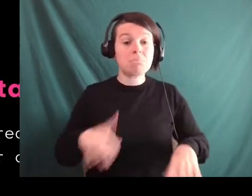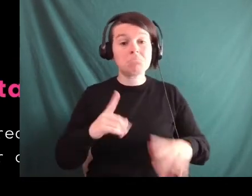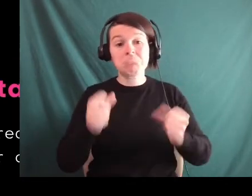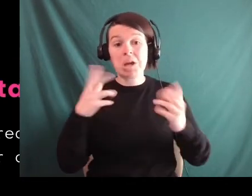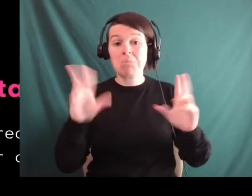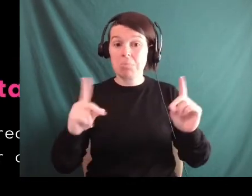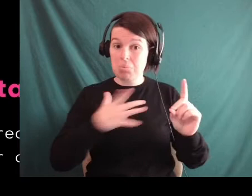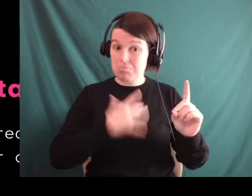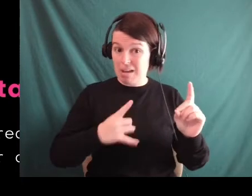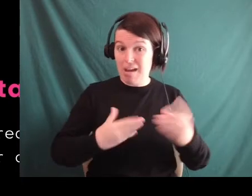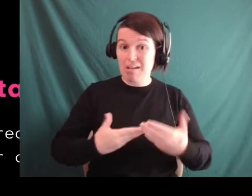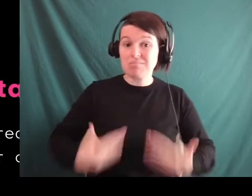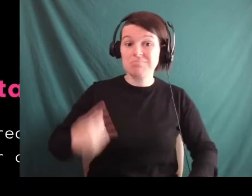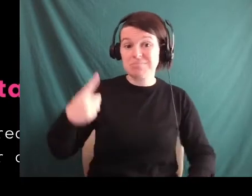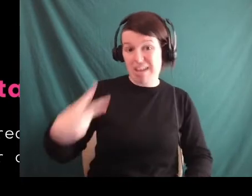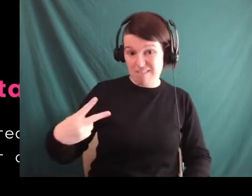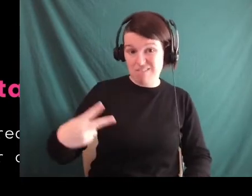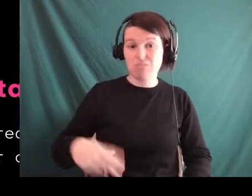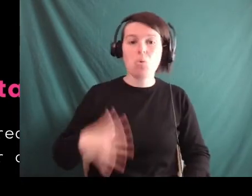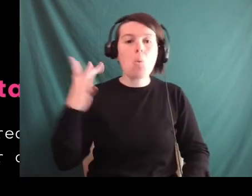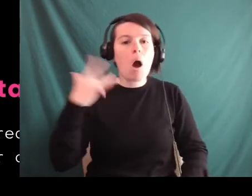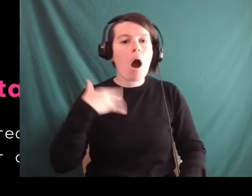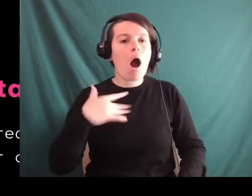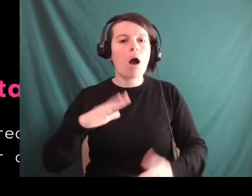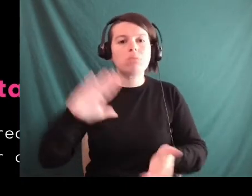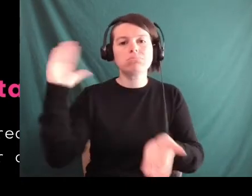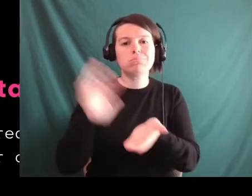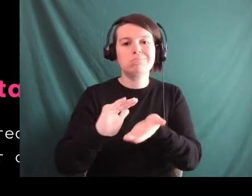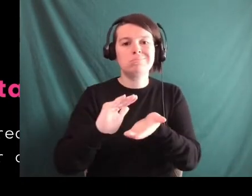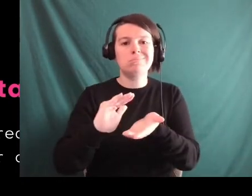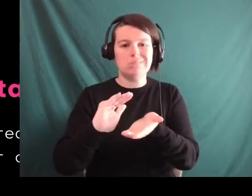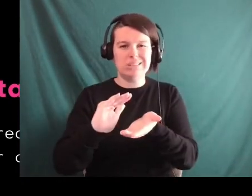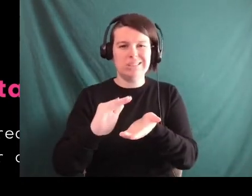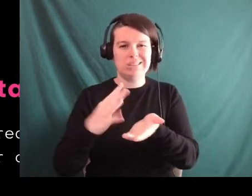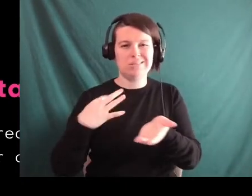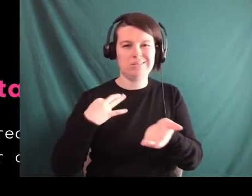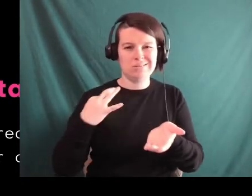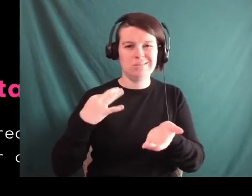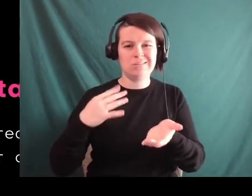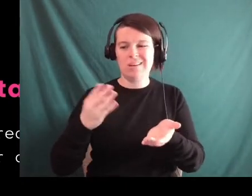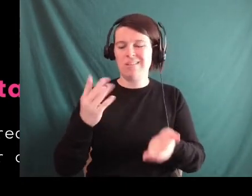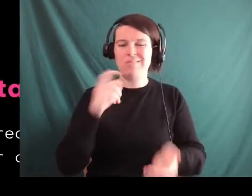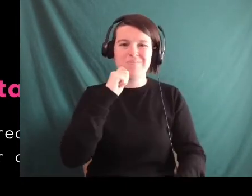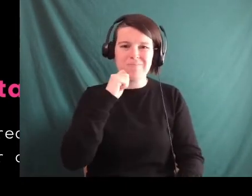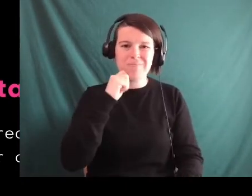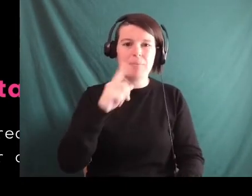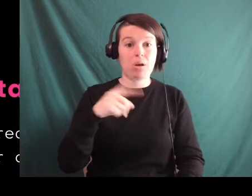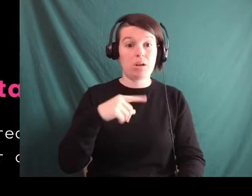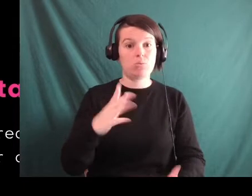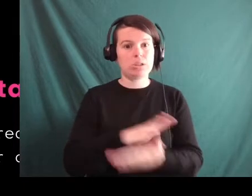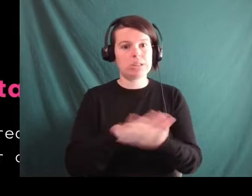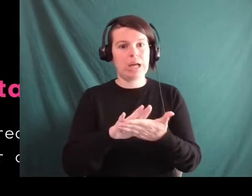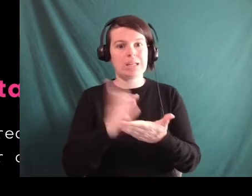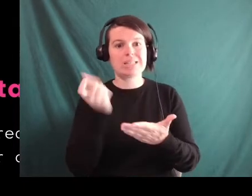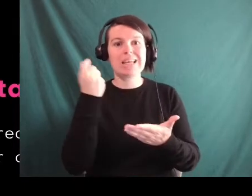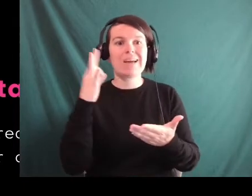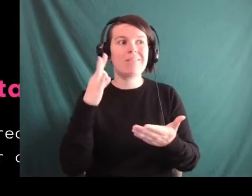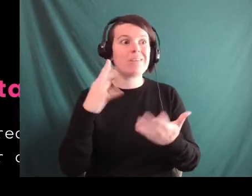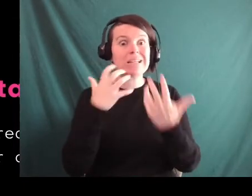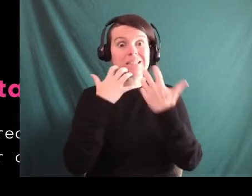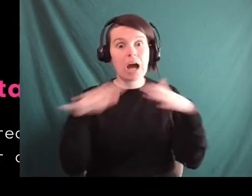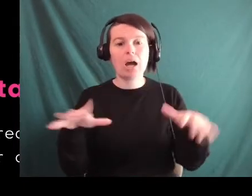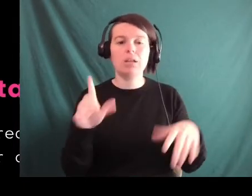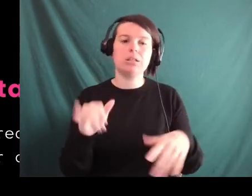sizes like half tanks because they have the least amount of fabric needed to bind your chest, which is great if you live somewhere where the weather gets quite